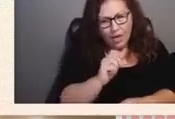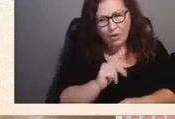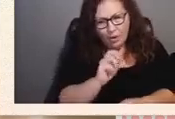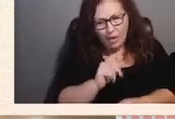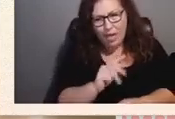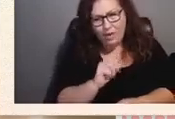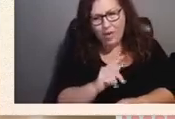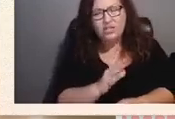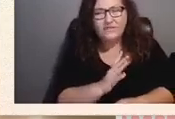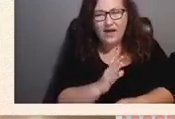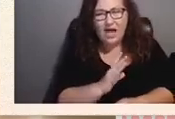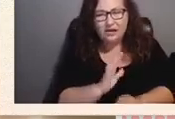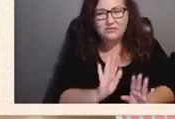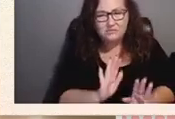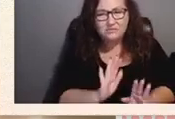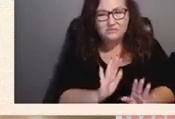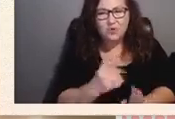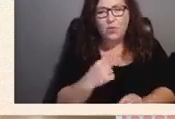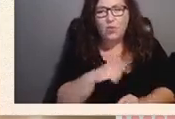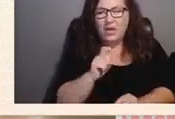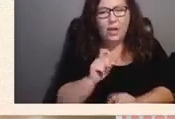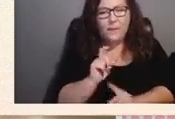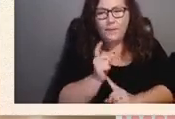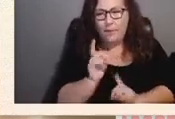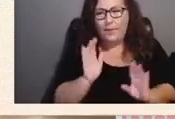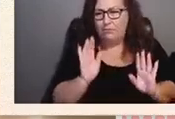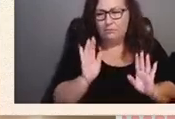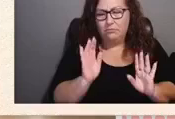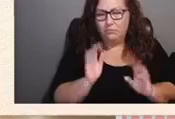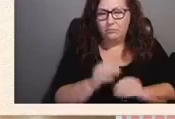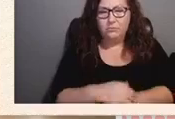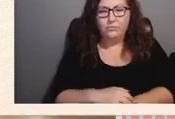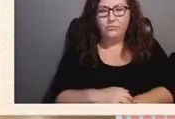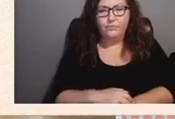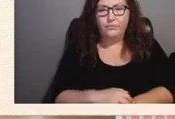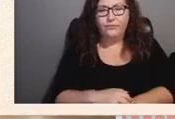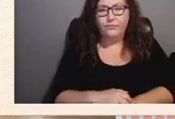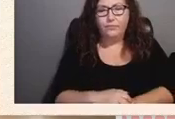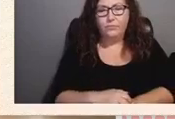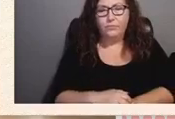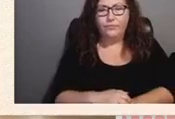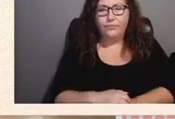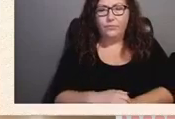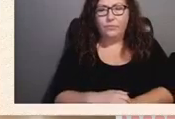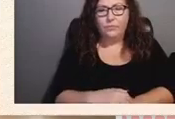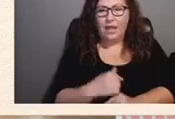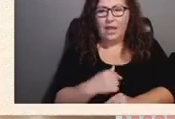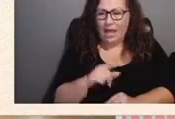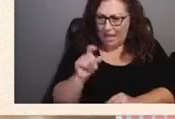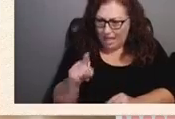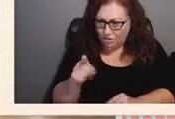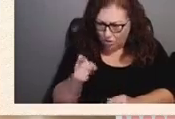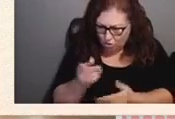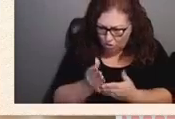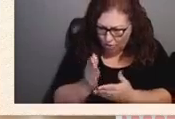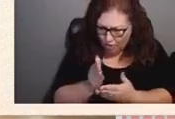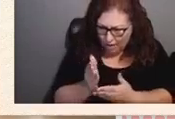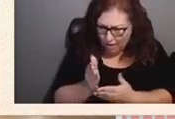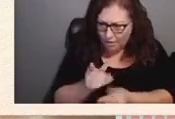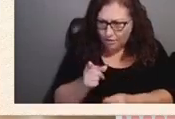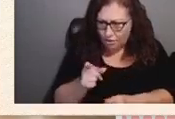just need a moment. And I asked her, "Are you okay? Do you need to